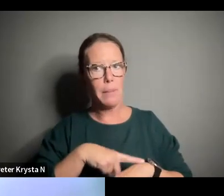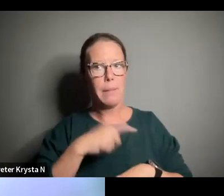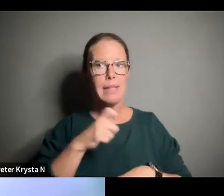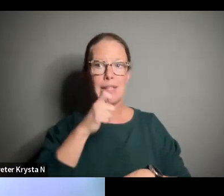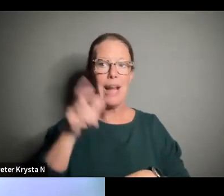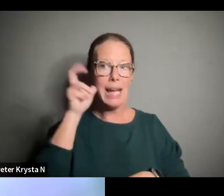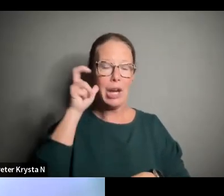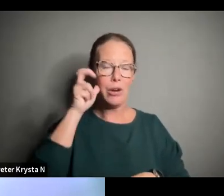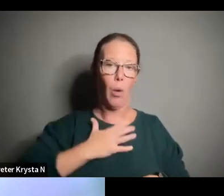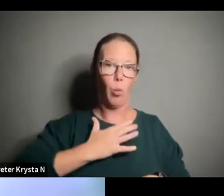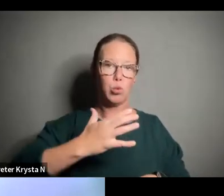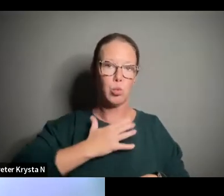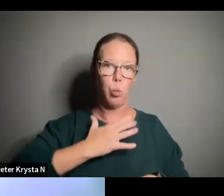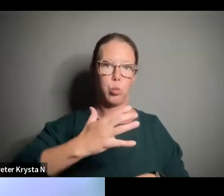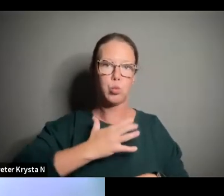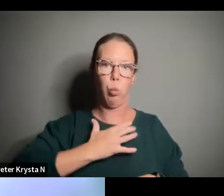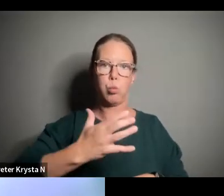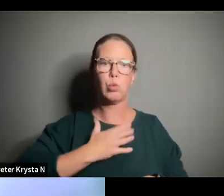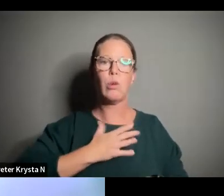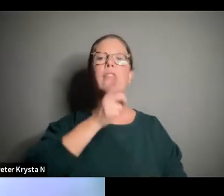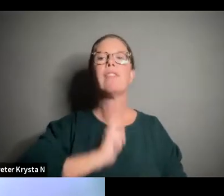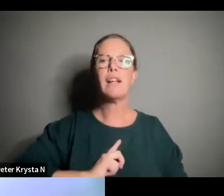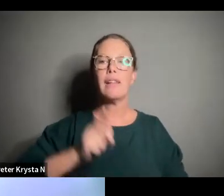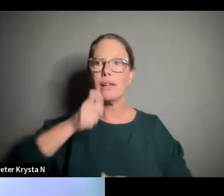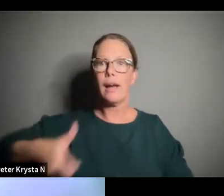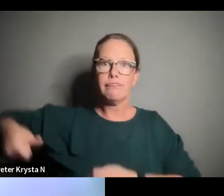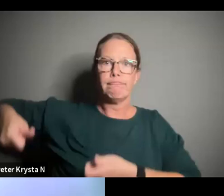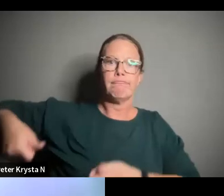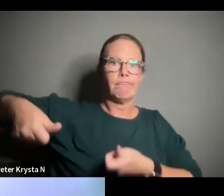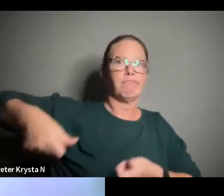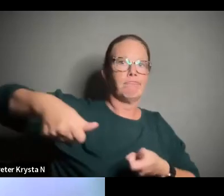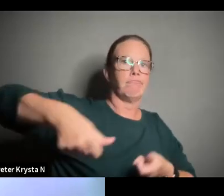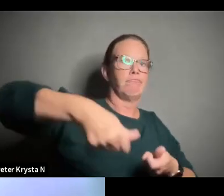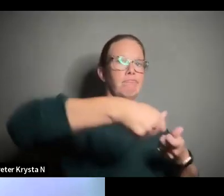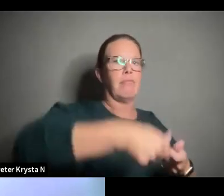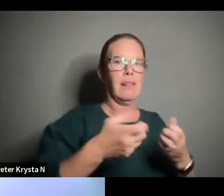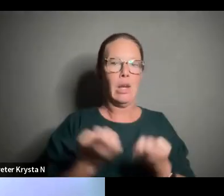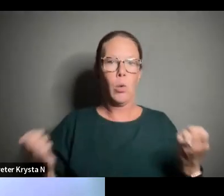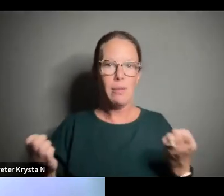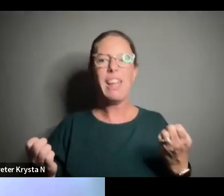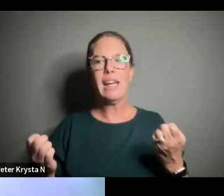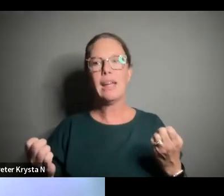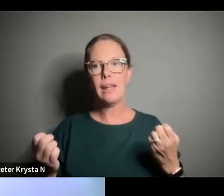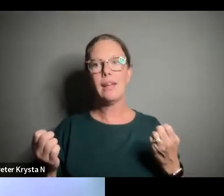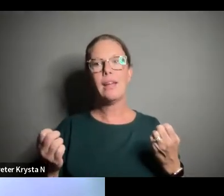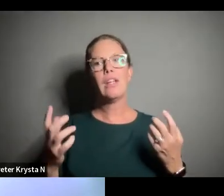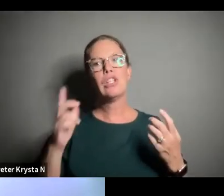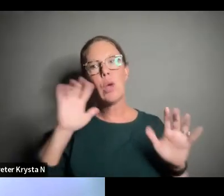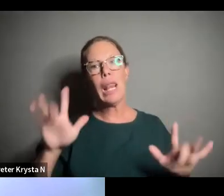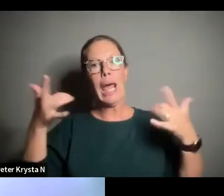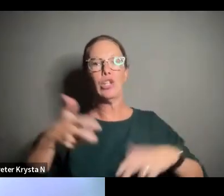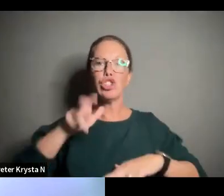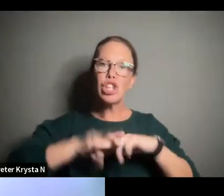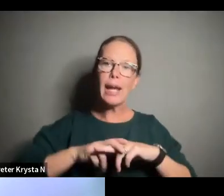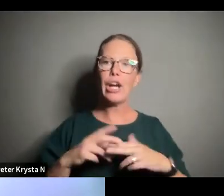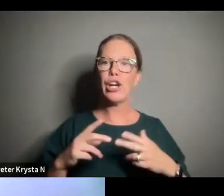whoosh, whoosh of that ventilator all the time. They're not hauling around that heavy piece of equipment. So they can get a lighter chair. They can